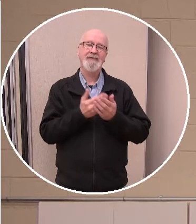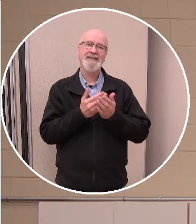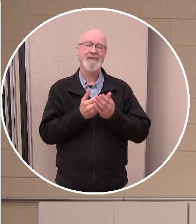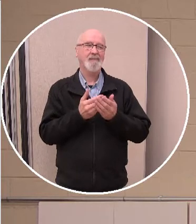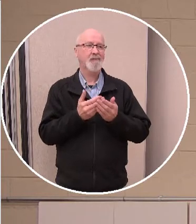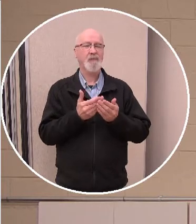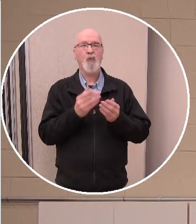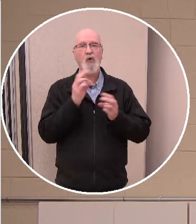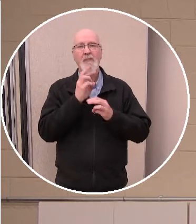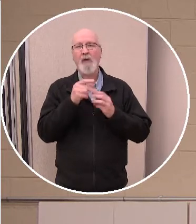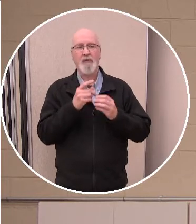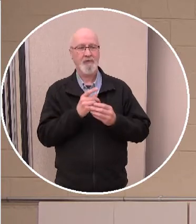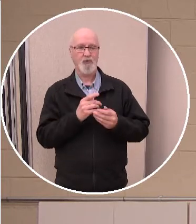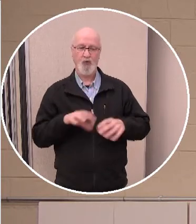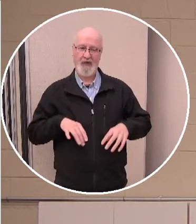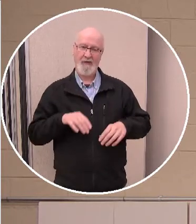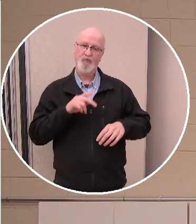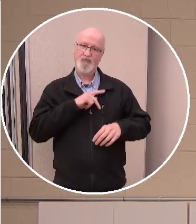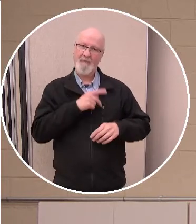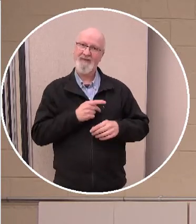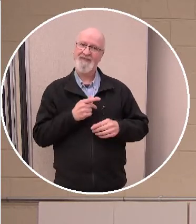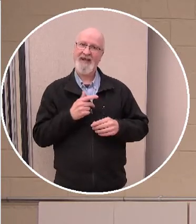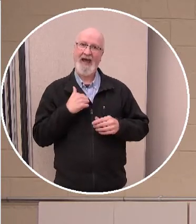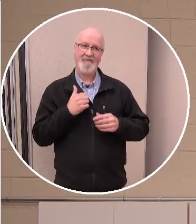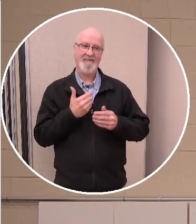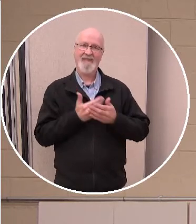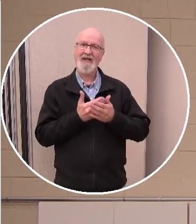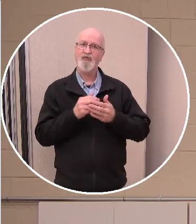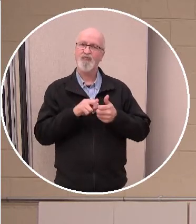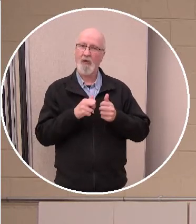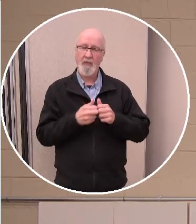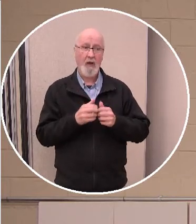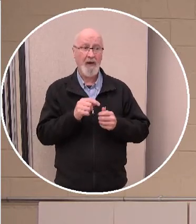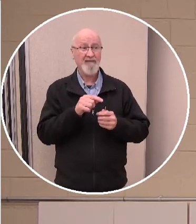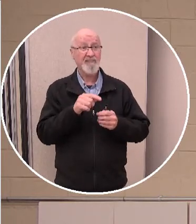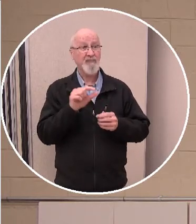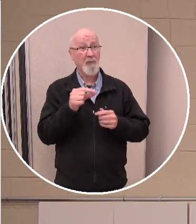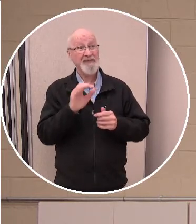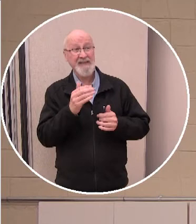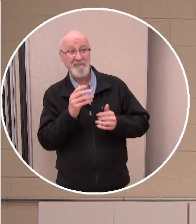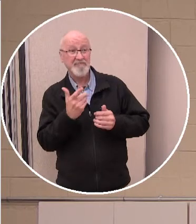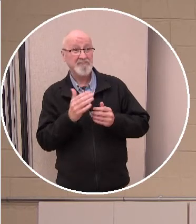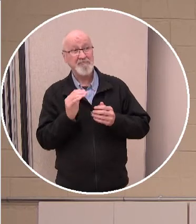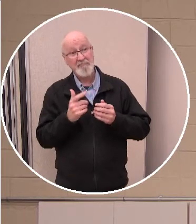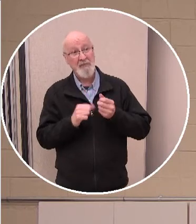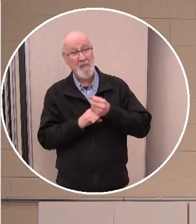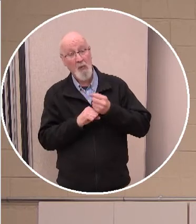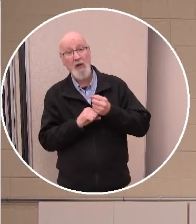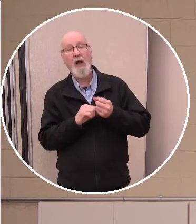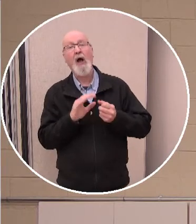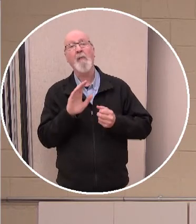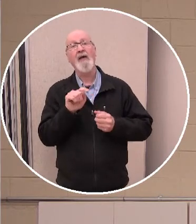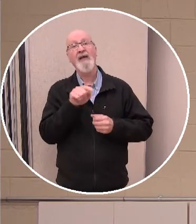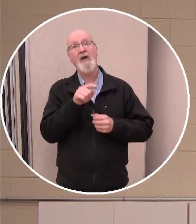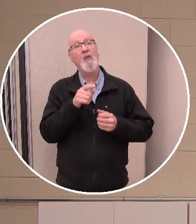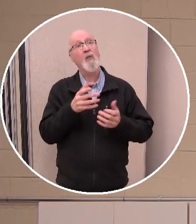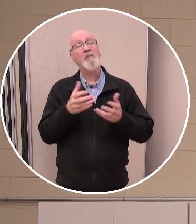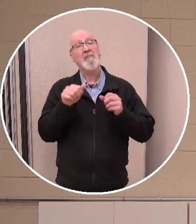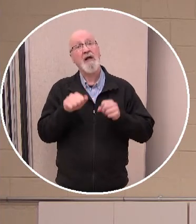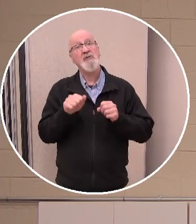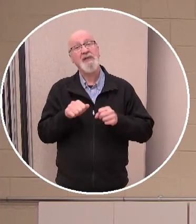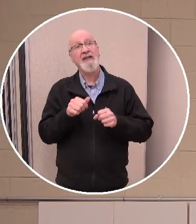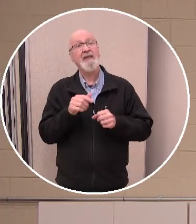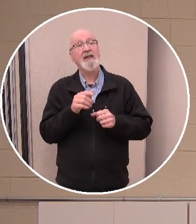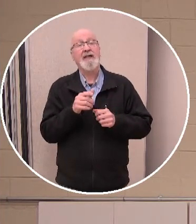province. So they were essentially on side with it, but did ask us for the opportunity to possibly provide